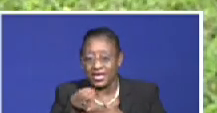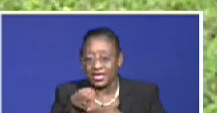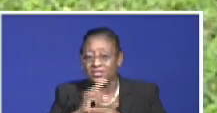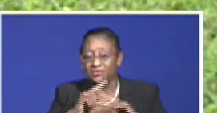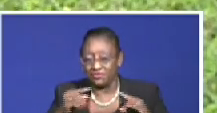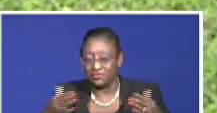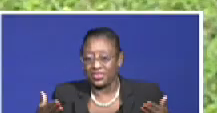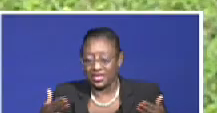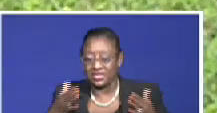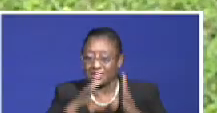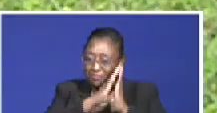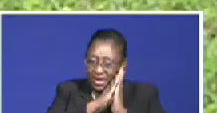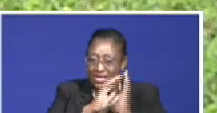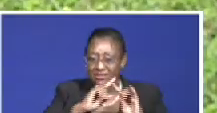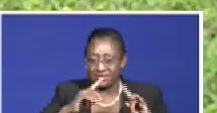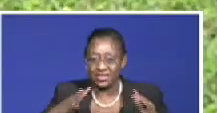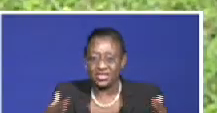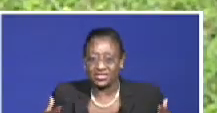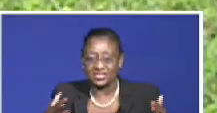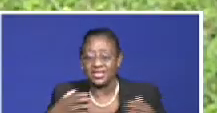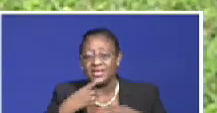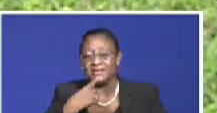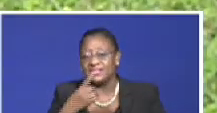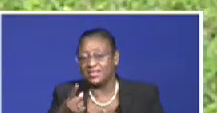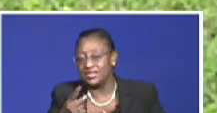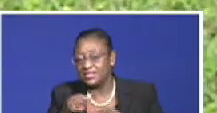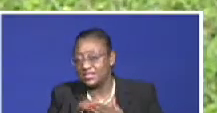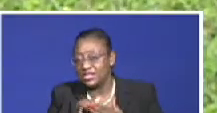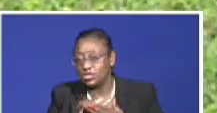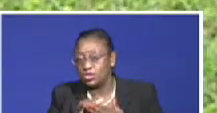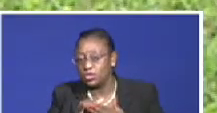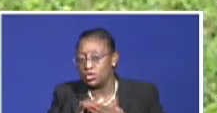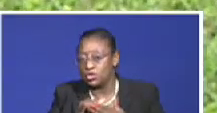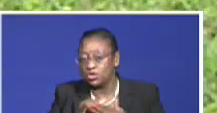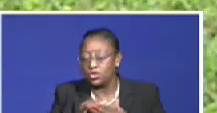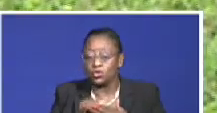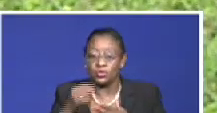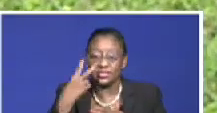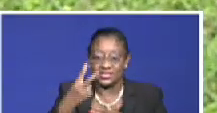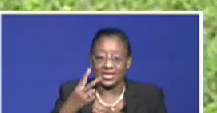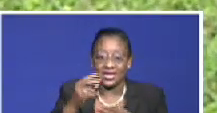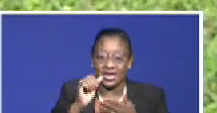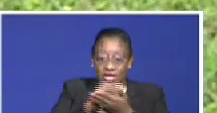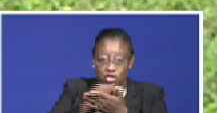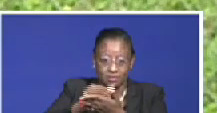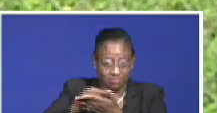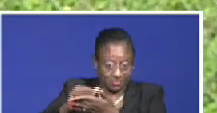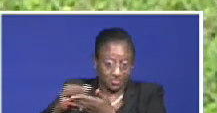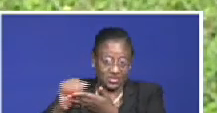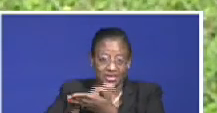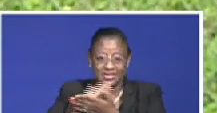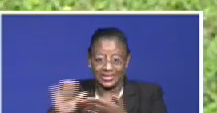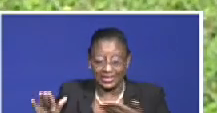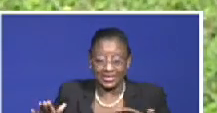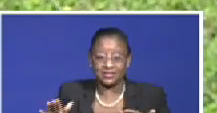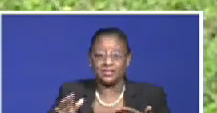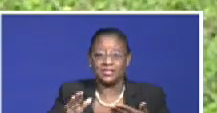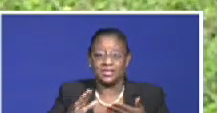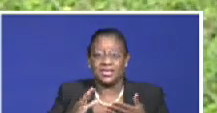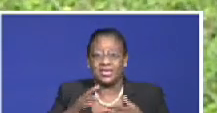users of it. And also the sponge you actually find in the food stores like the Brillo, etc. All of that is the base. This sponge